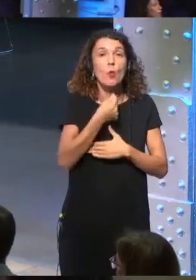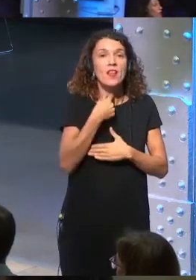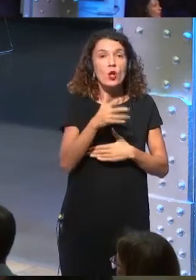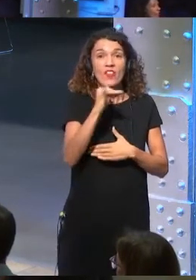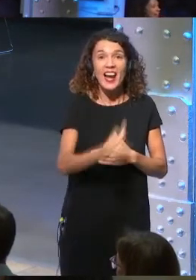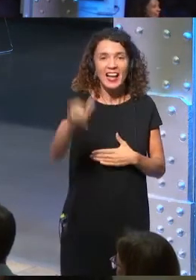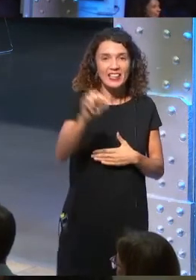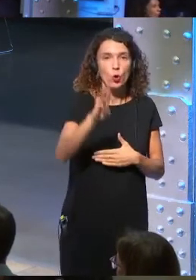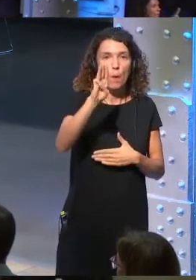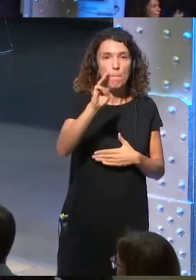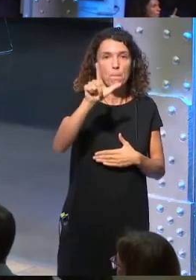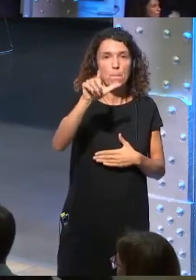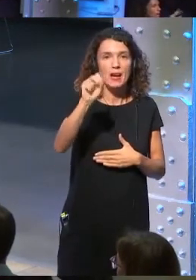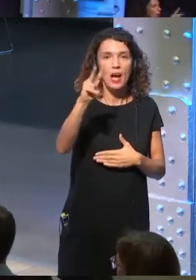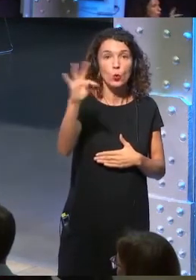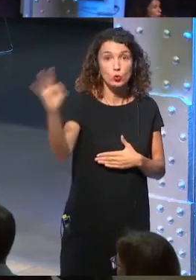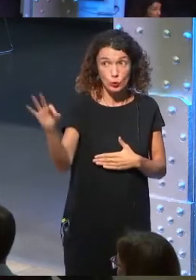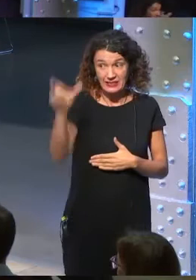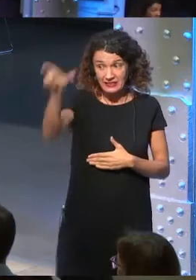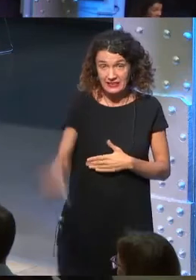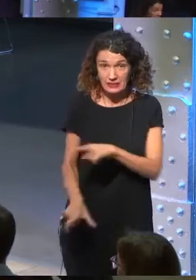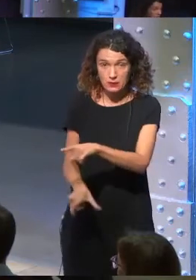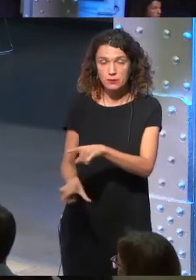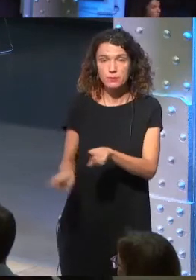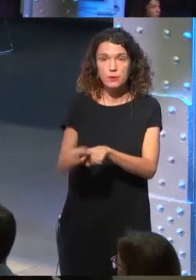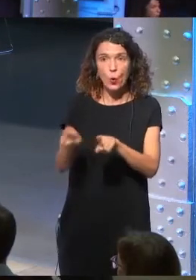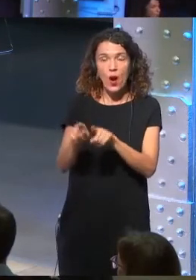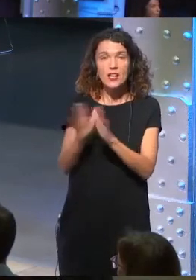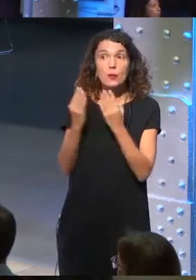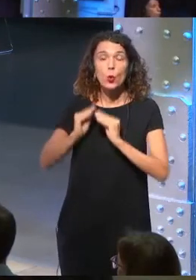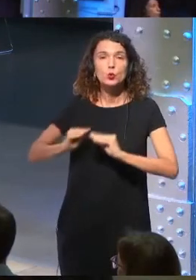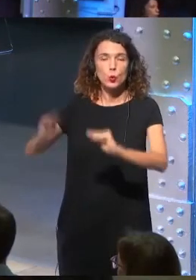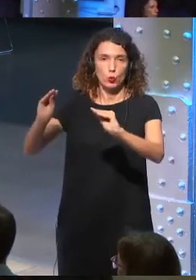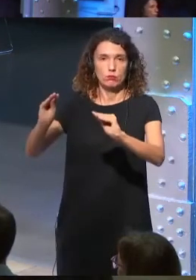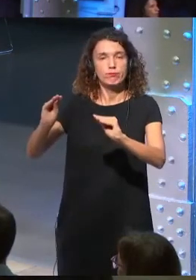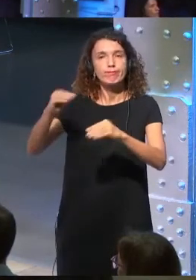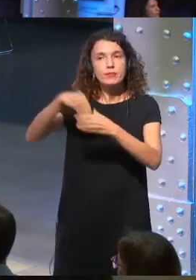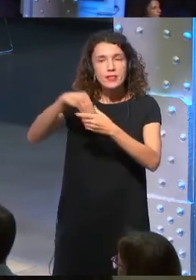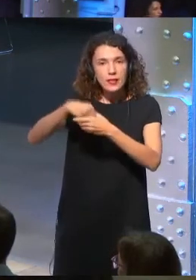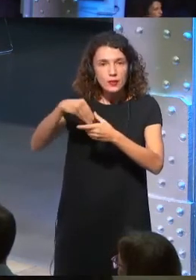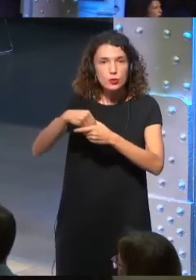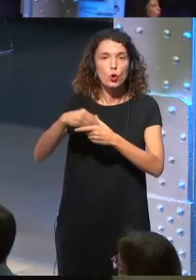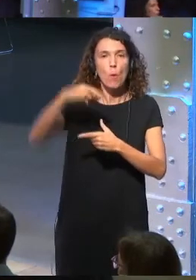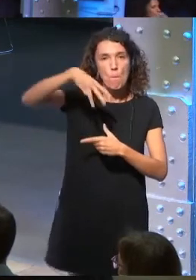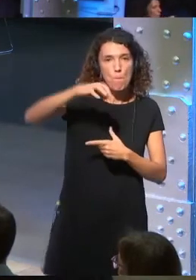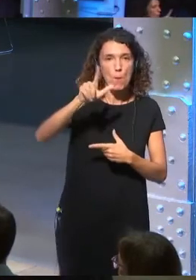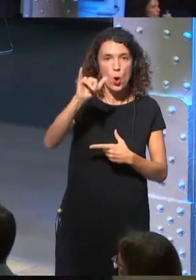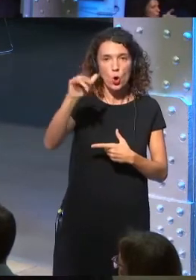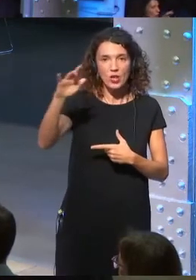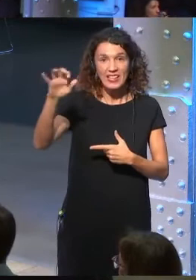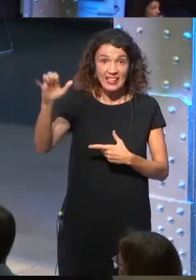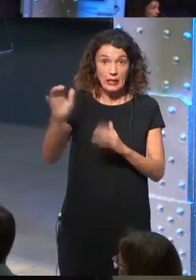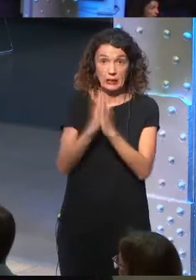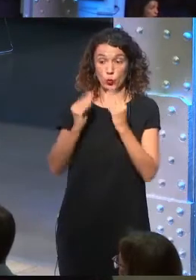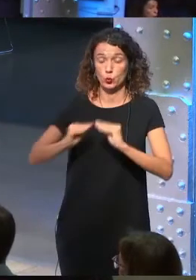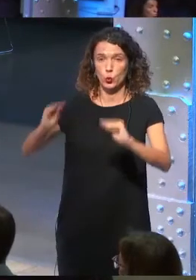of the Latin Plauto, who in his Aularia, who inspired the